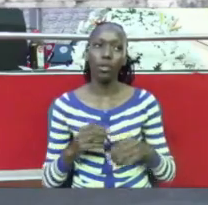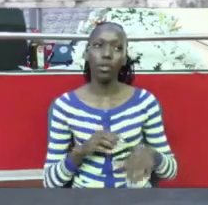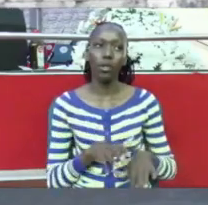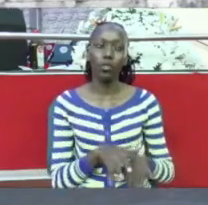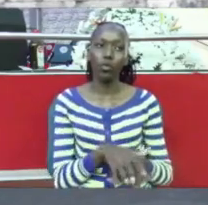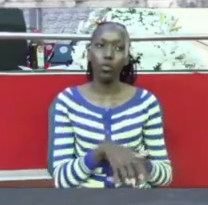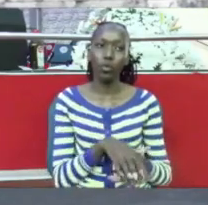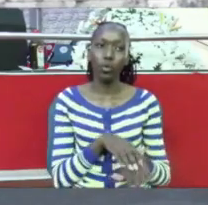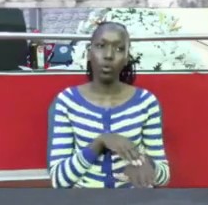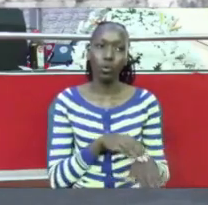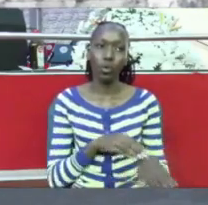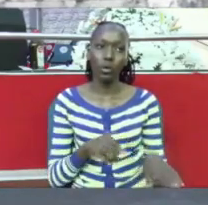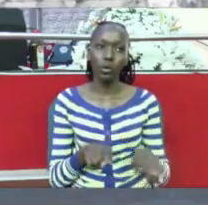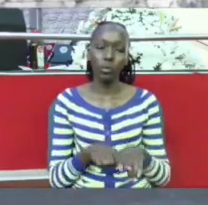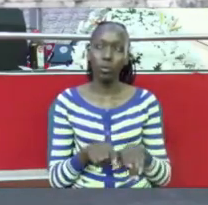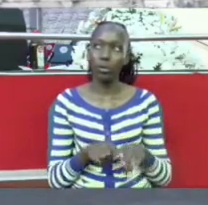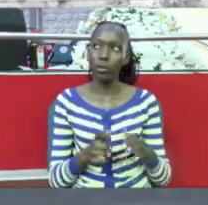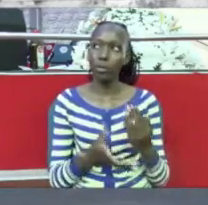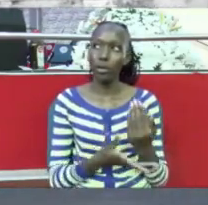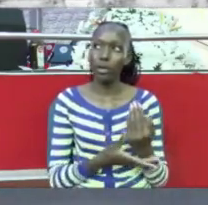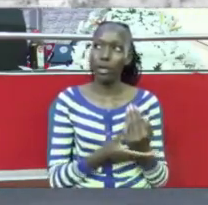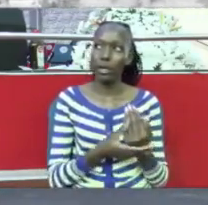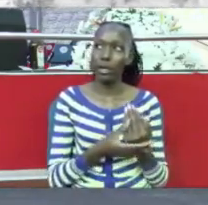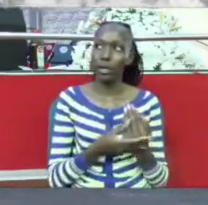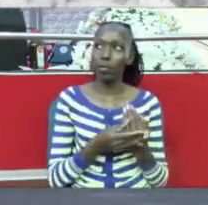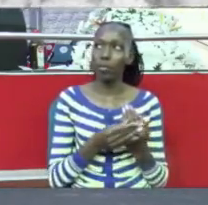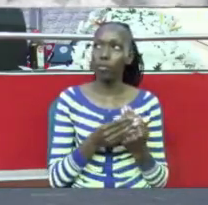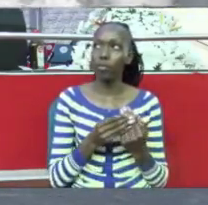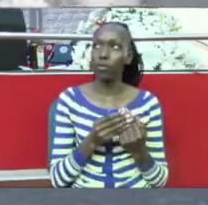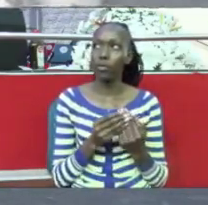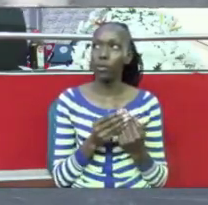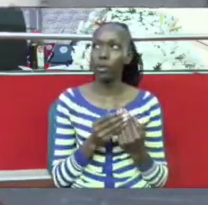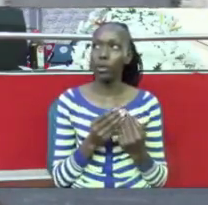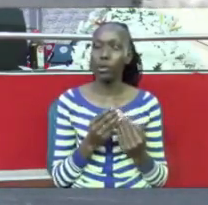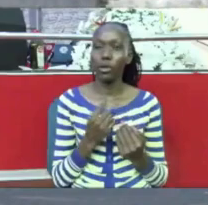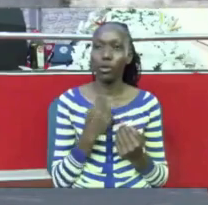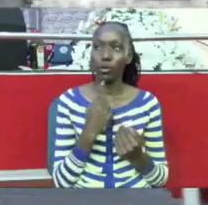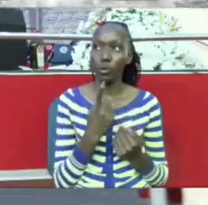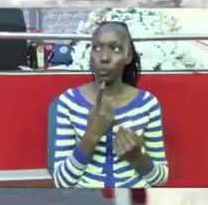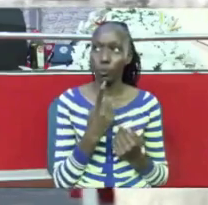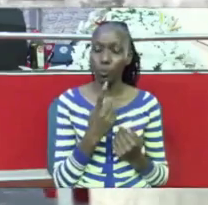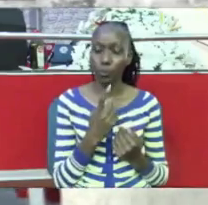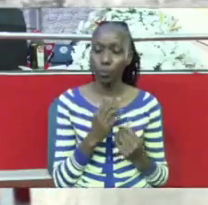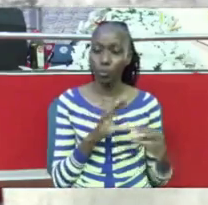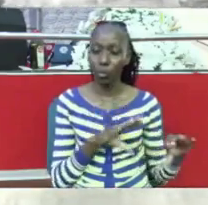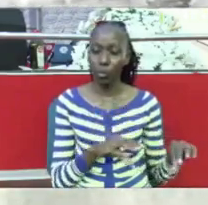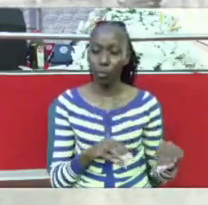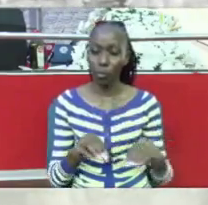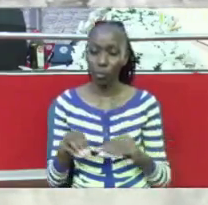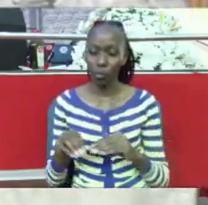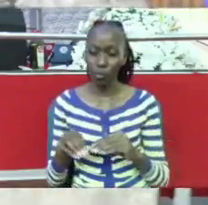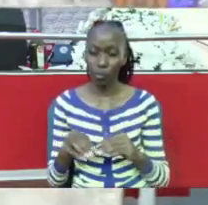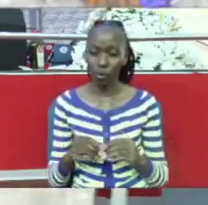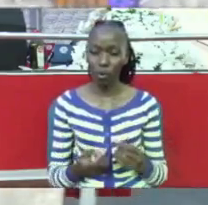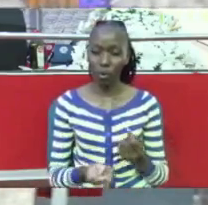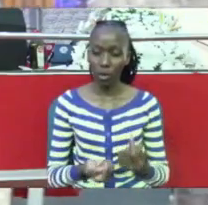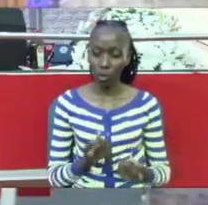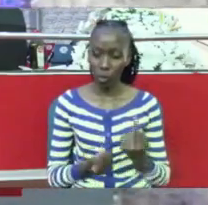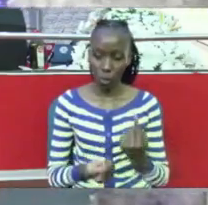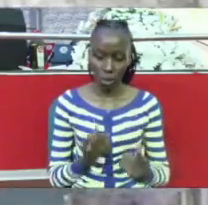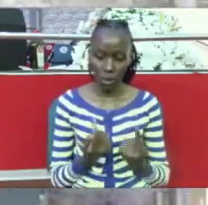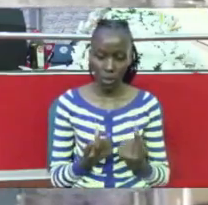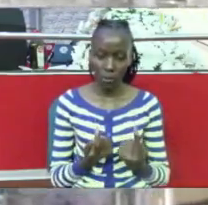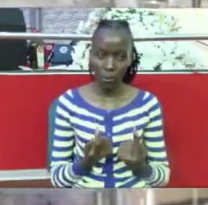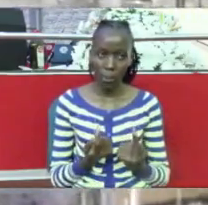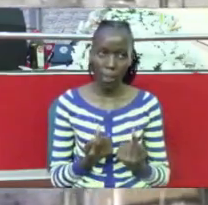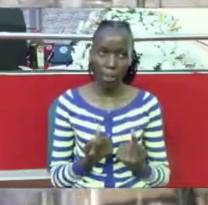Bila kutambulika. Praise the name of the Lord. Amen. So he went to the kitchen. Na akaingia jikoni. And he prepared a stew. Na